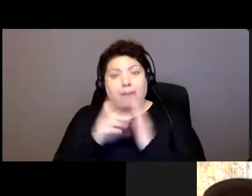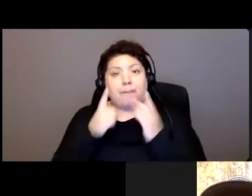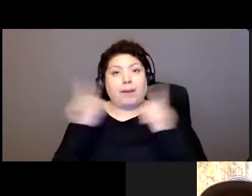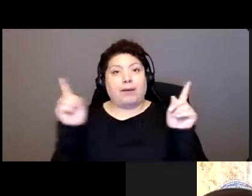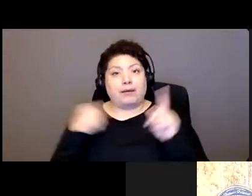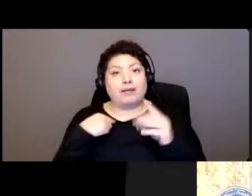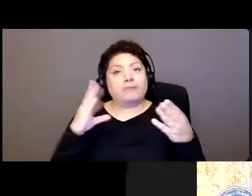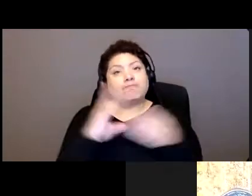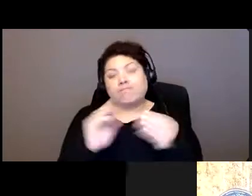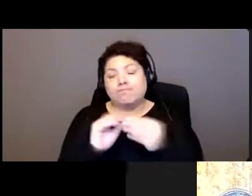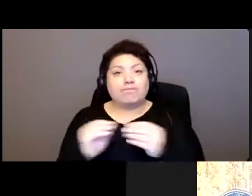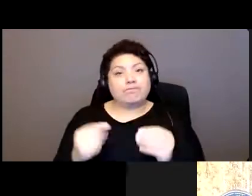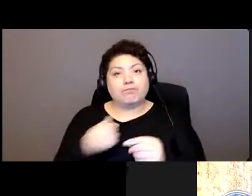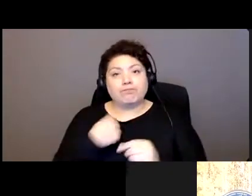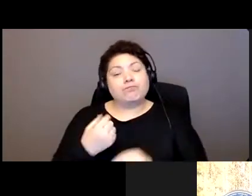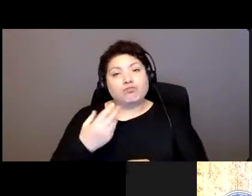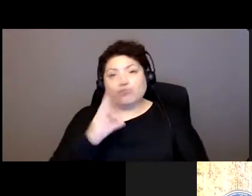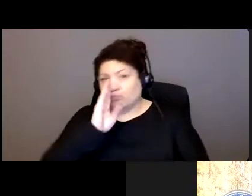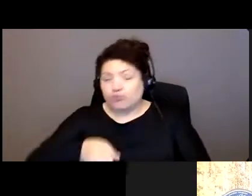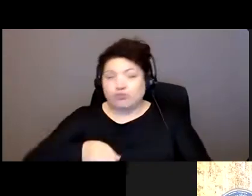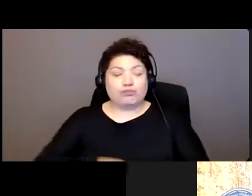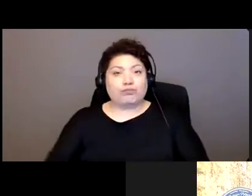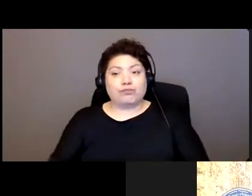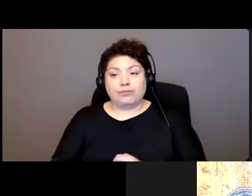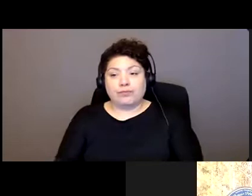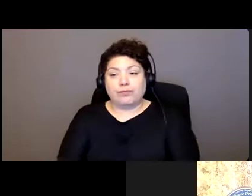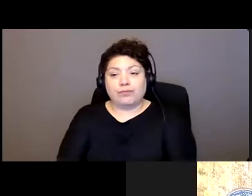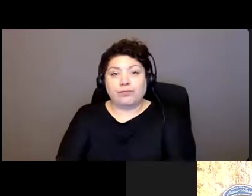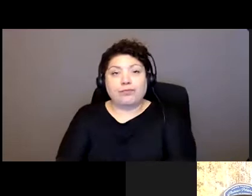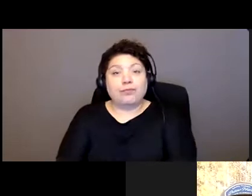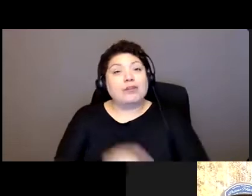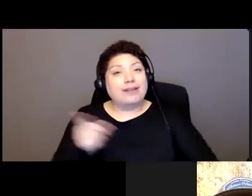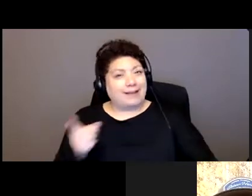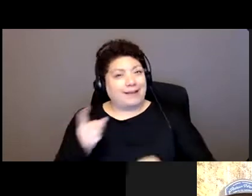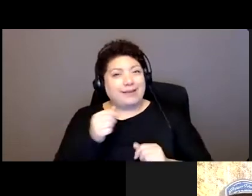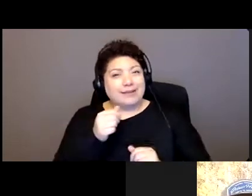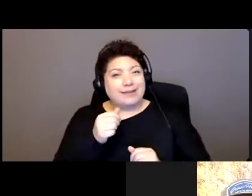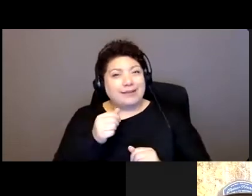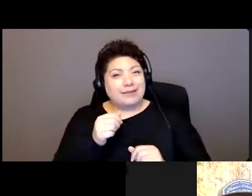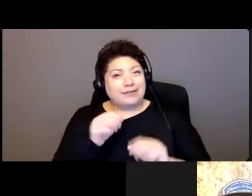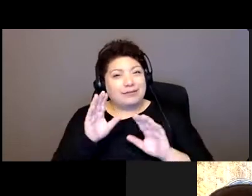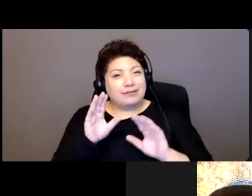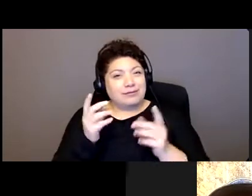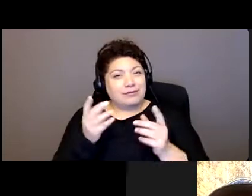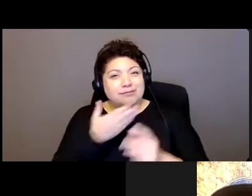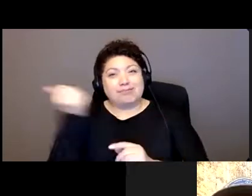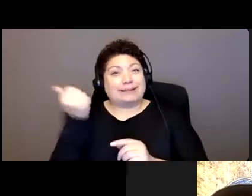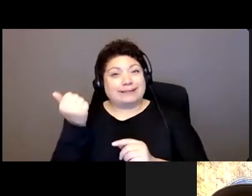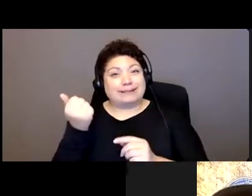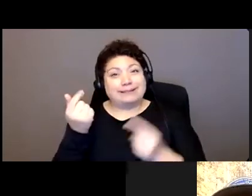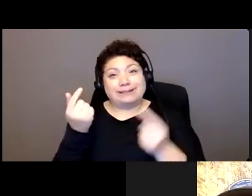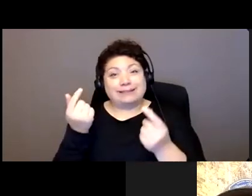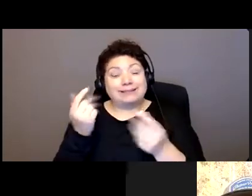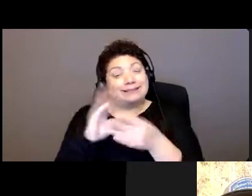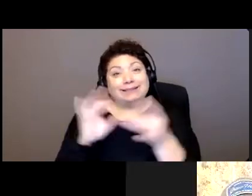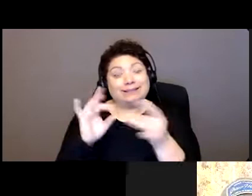say. I love that. Be the best you. Do you. You do Mani, you.